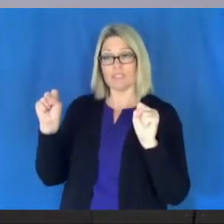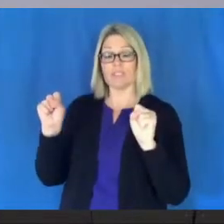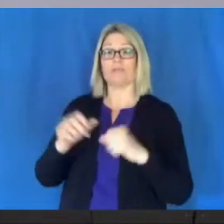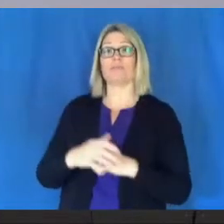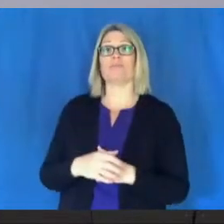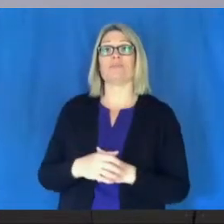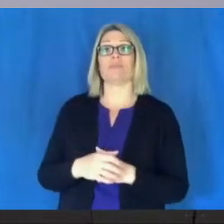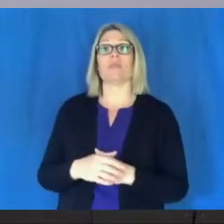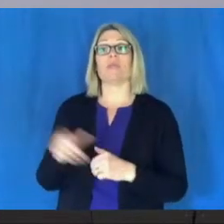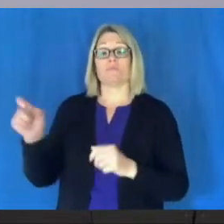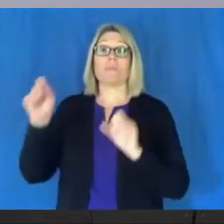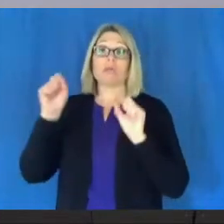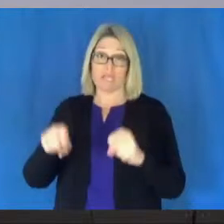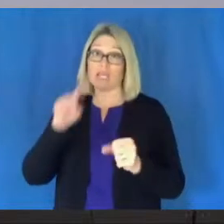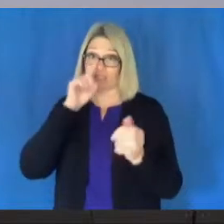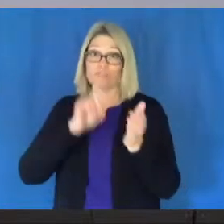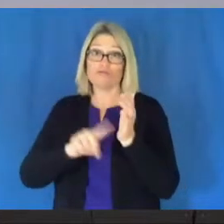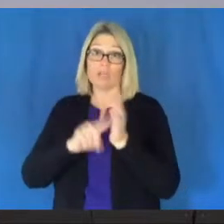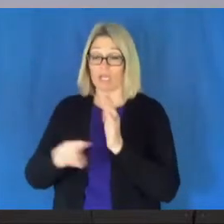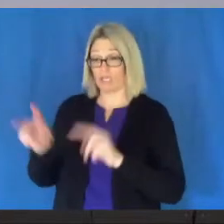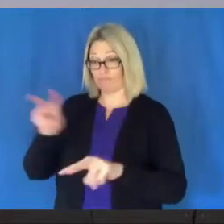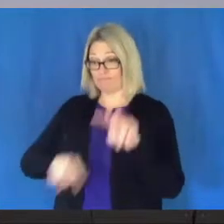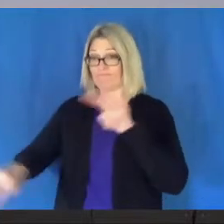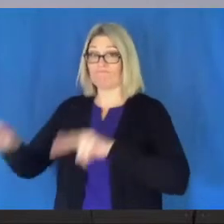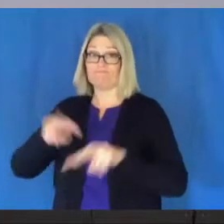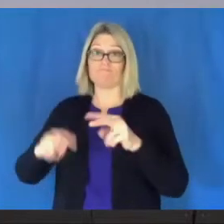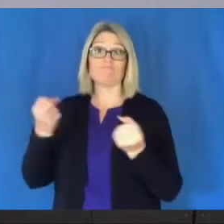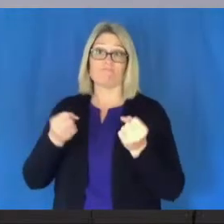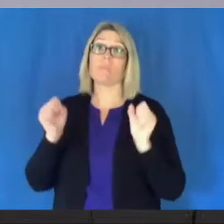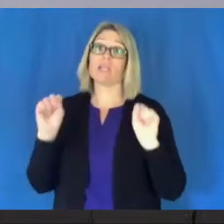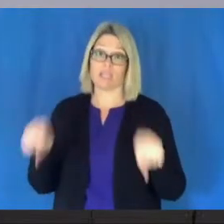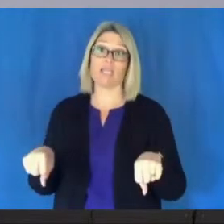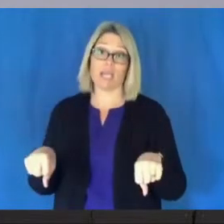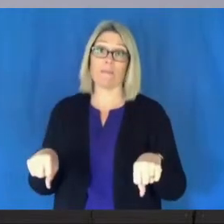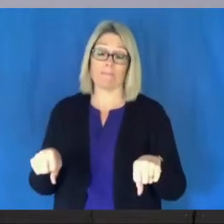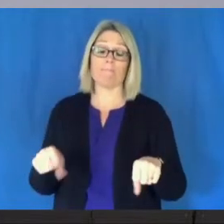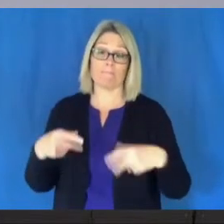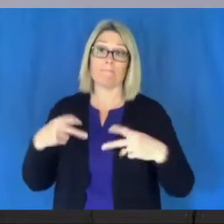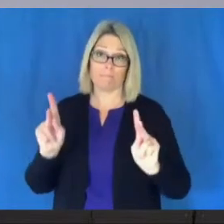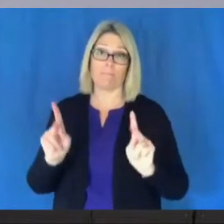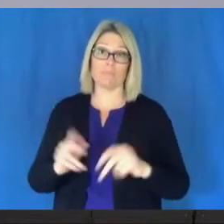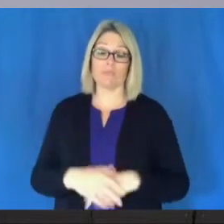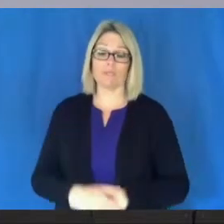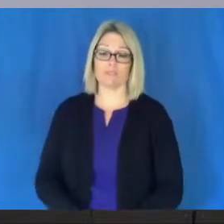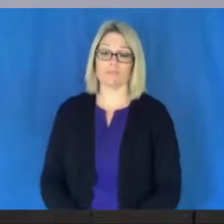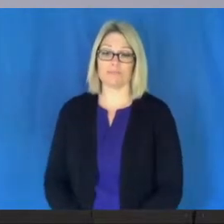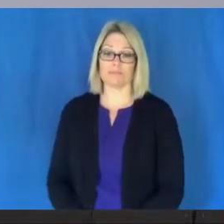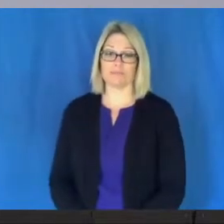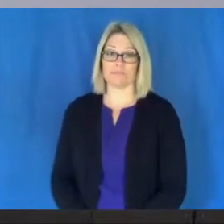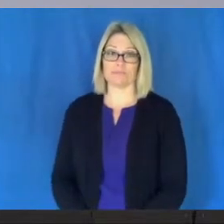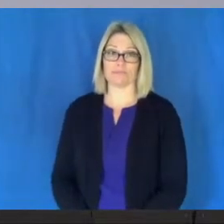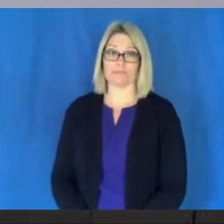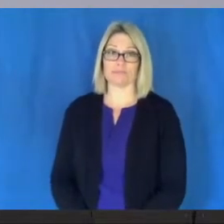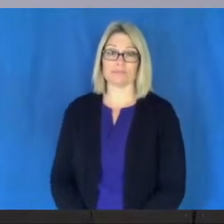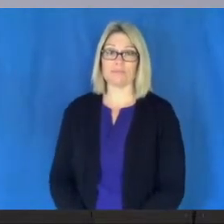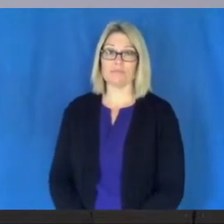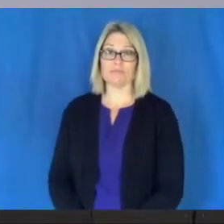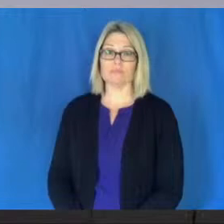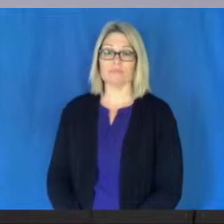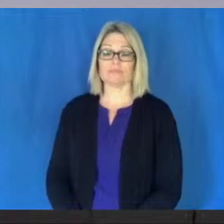can check vehicles. We as has been in the